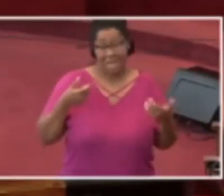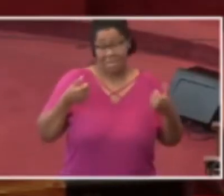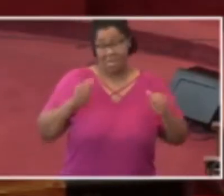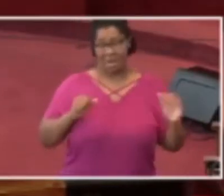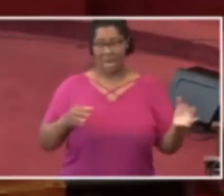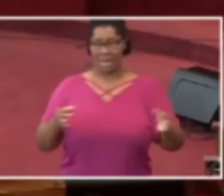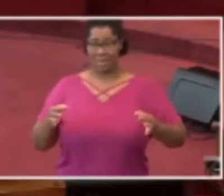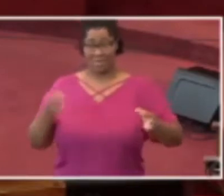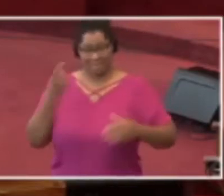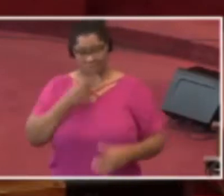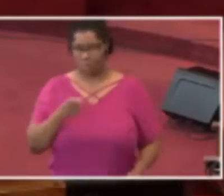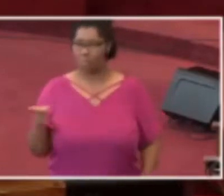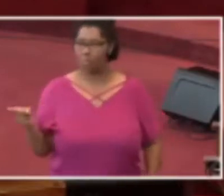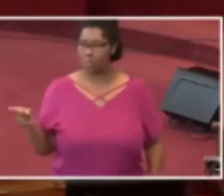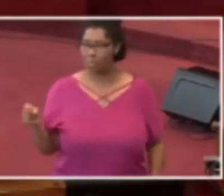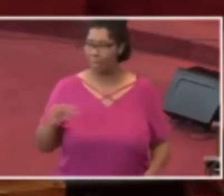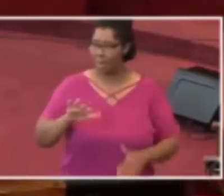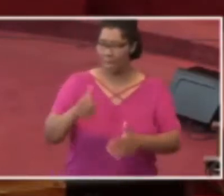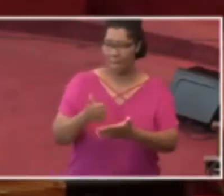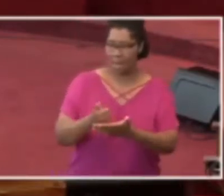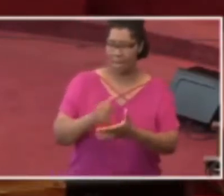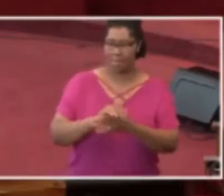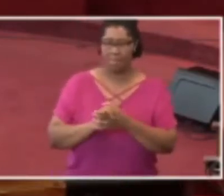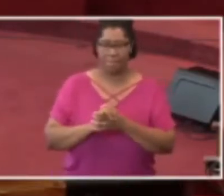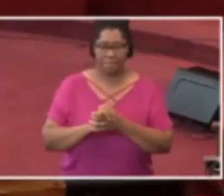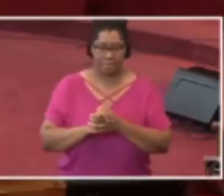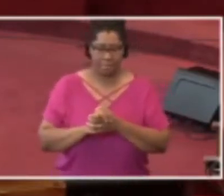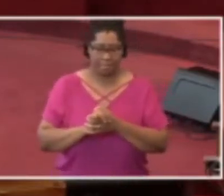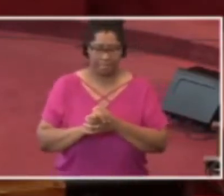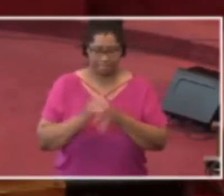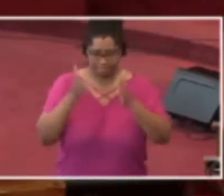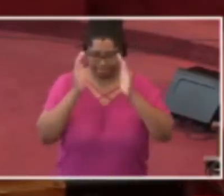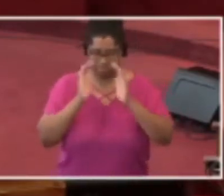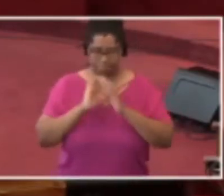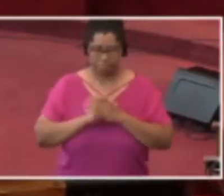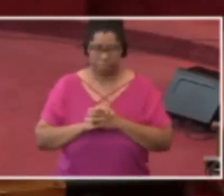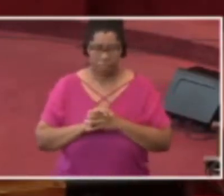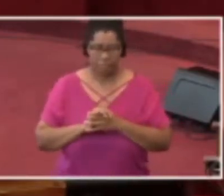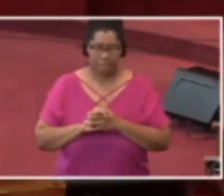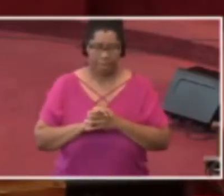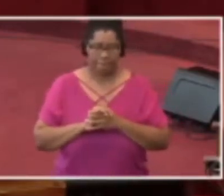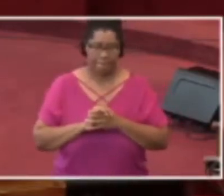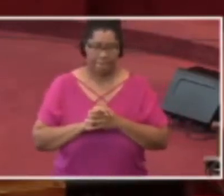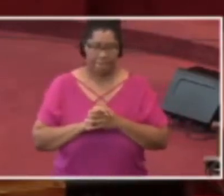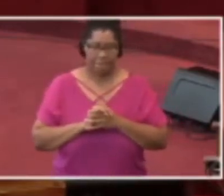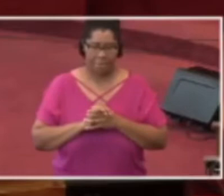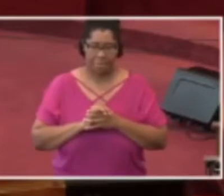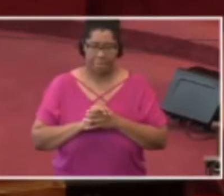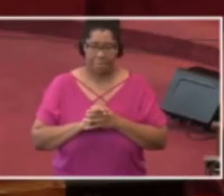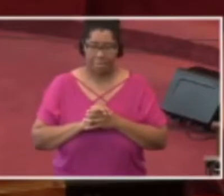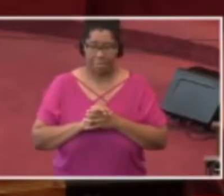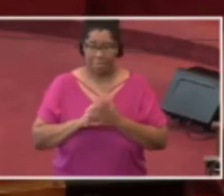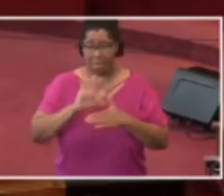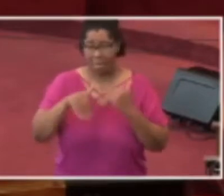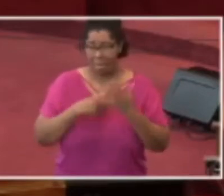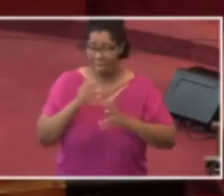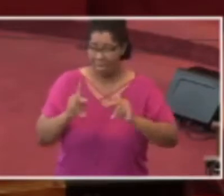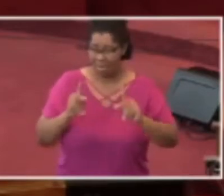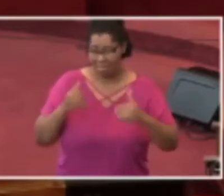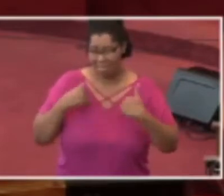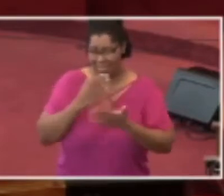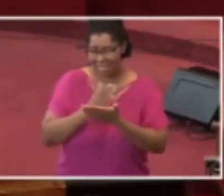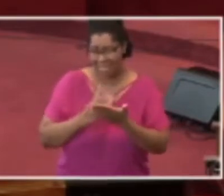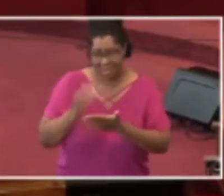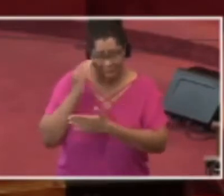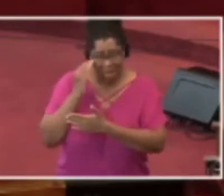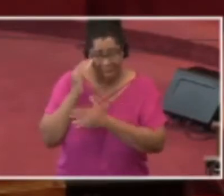best to explain it to y'all. Amen? Listen. We all have some knowledge, but only God has all